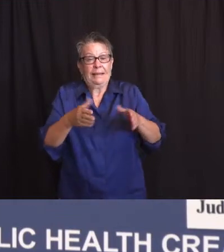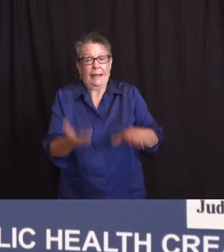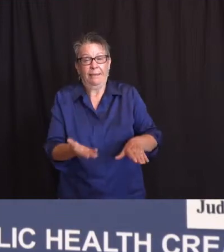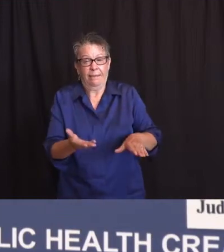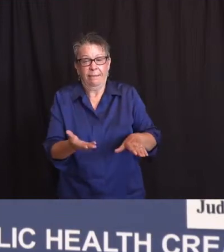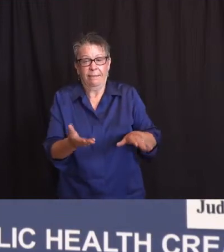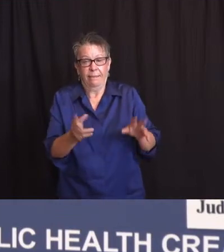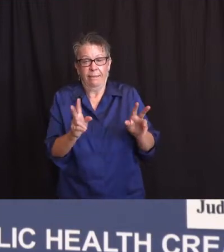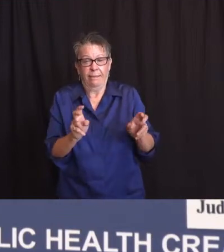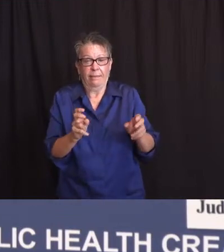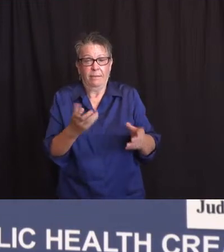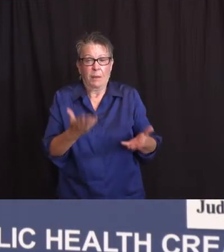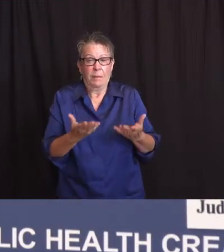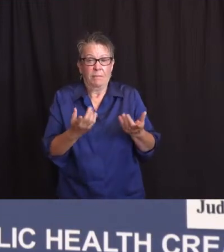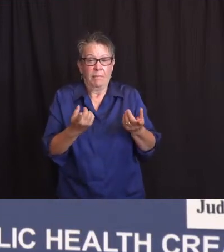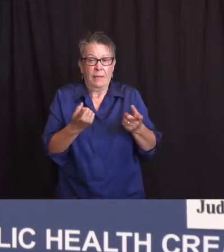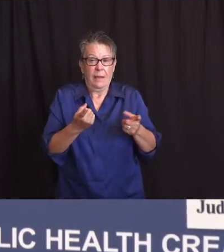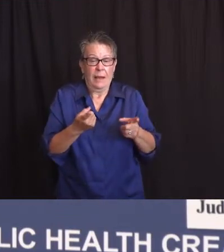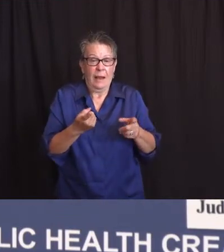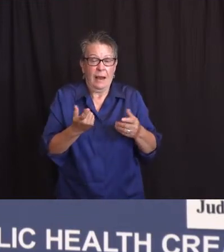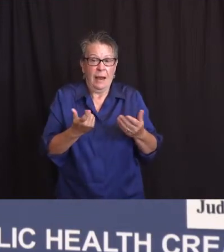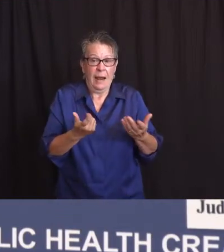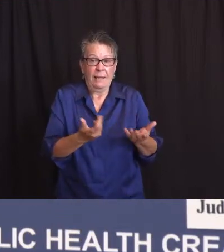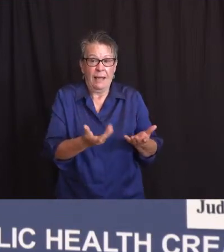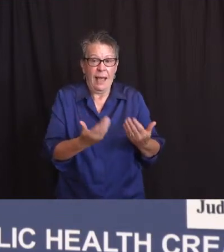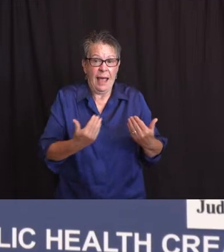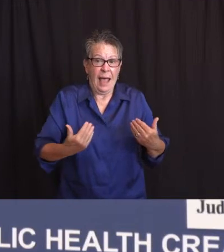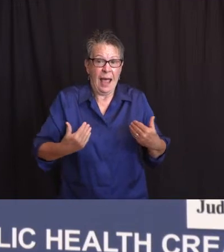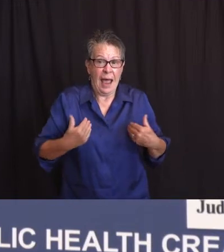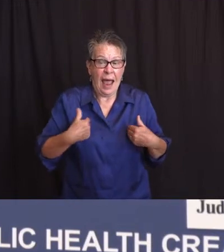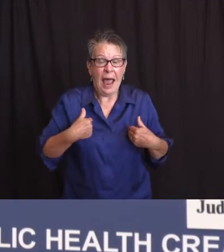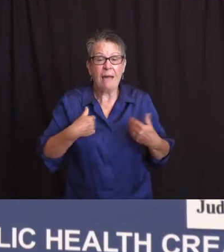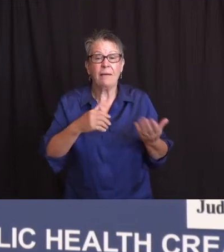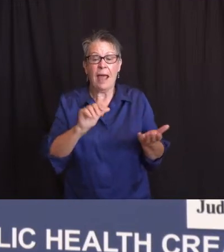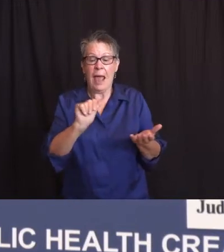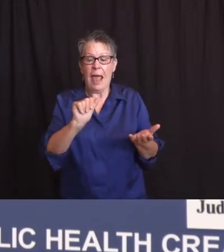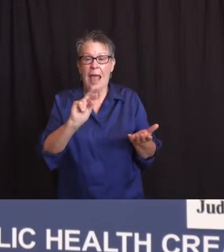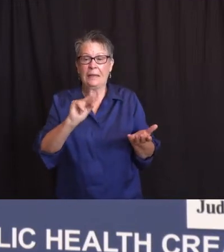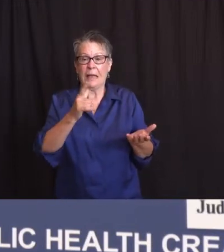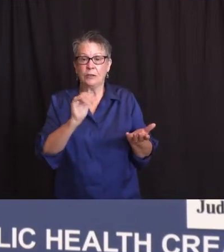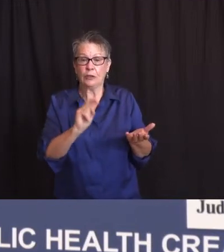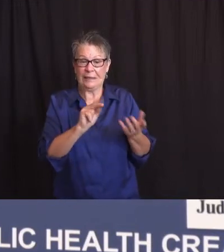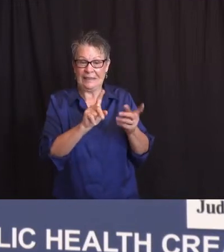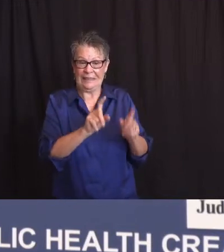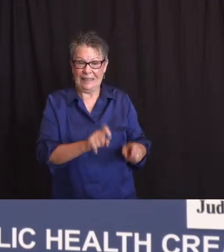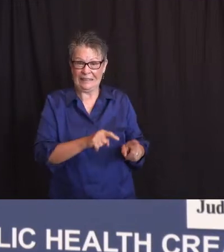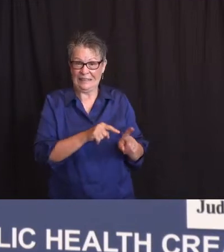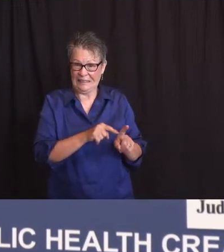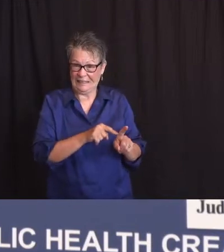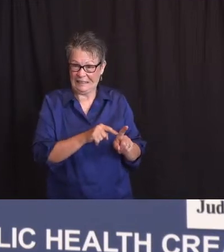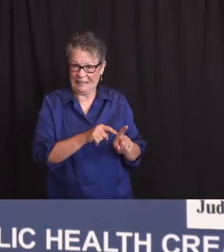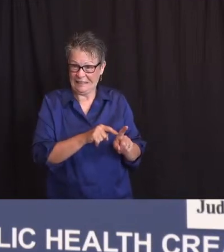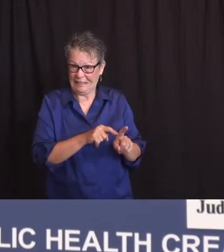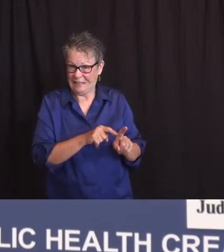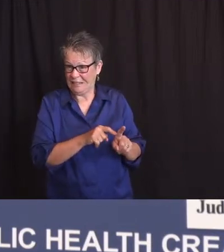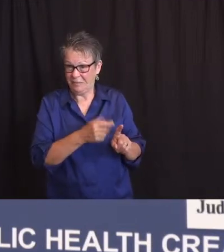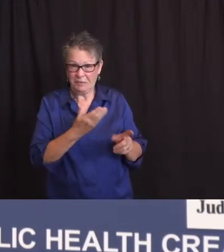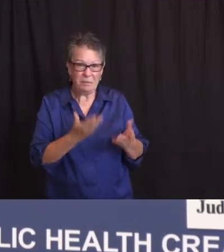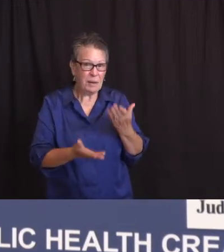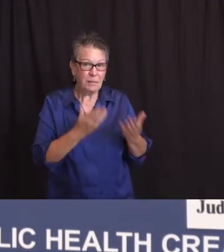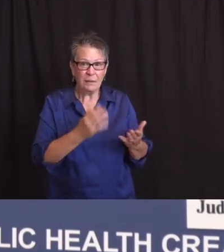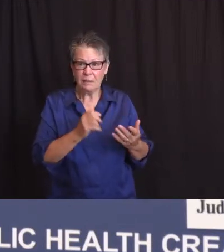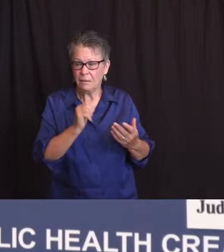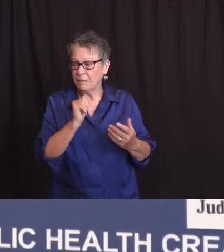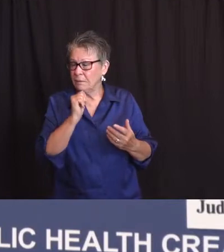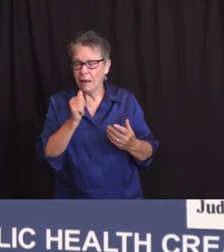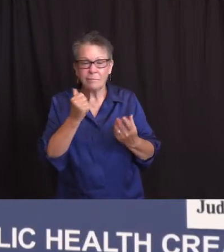subsequently died. There still will be some of the other types of people mixed in there as well, but as I said, I don't know the exact breakdown, but certainly the majority are